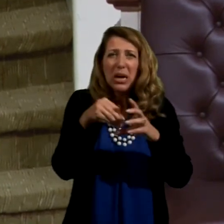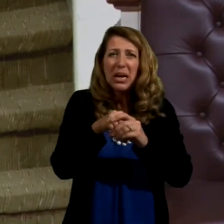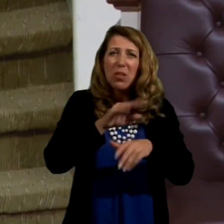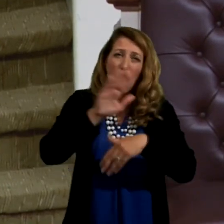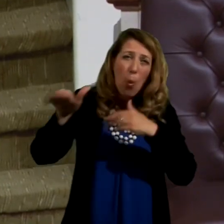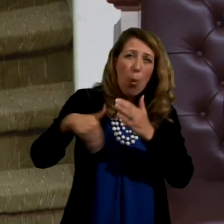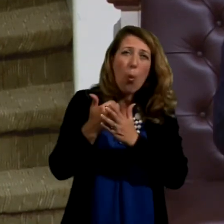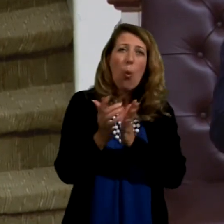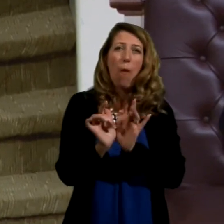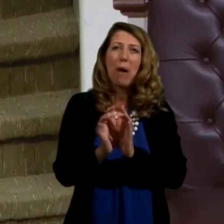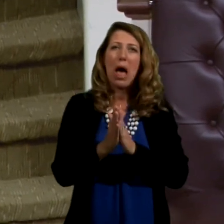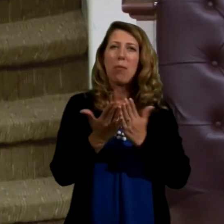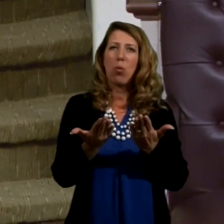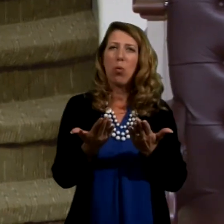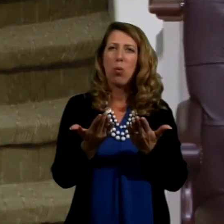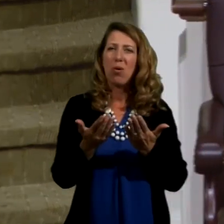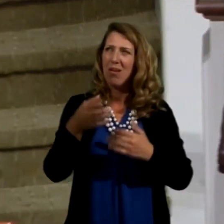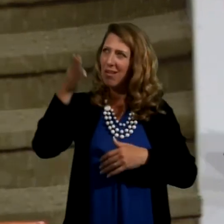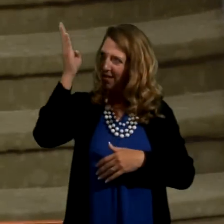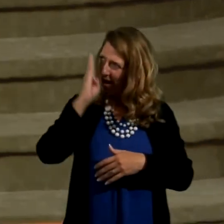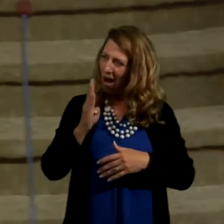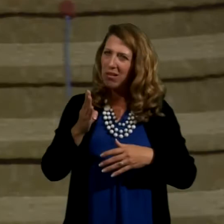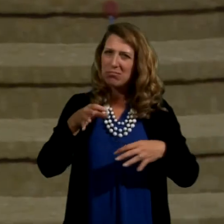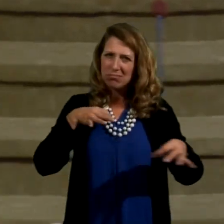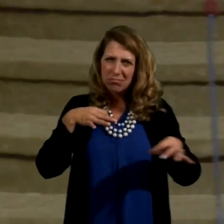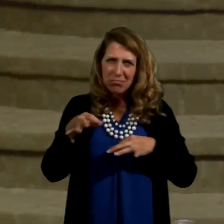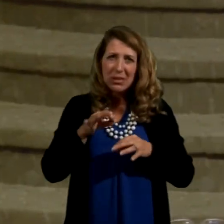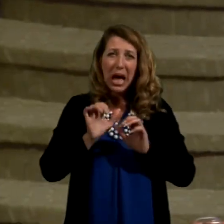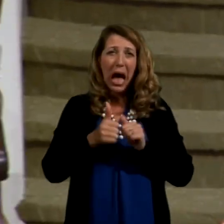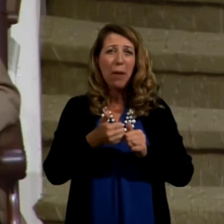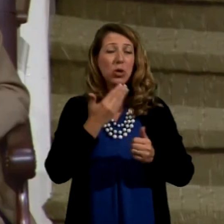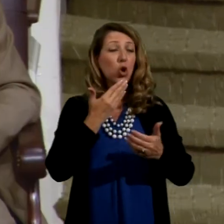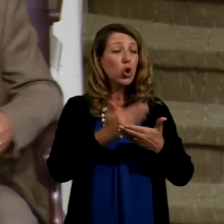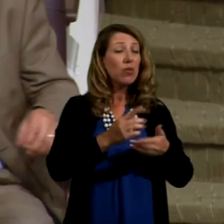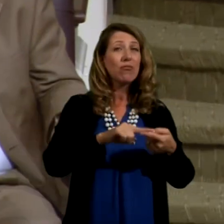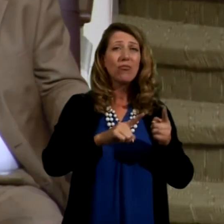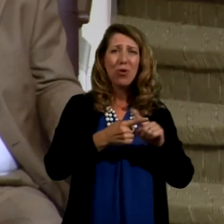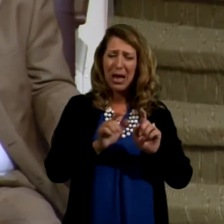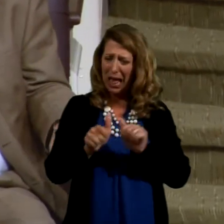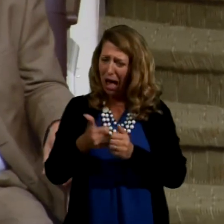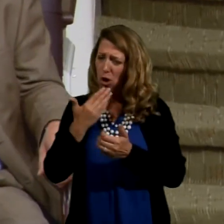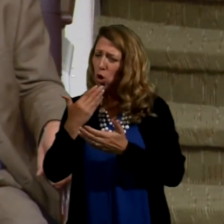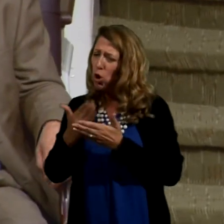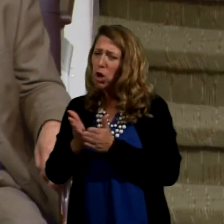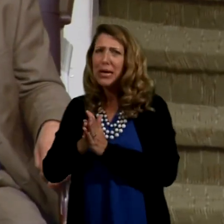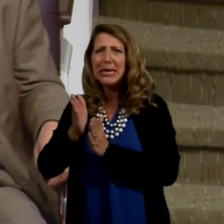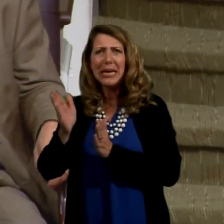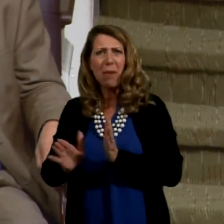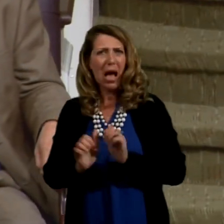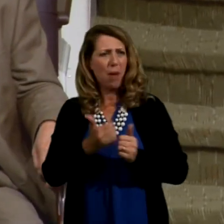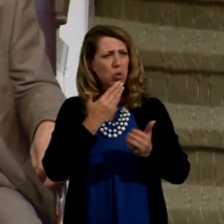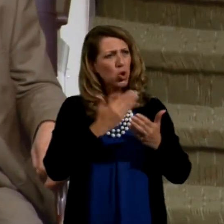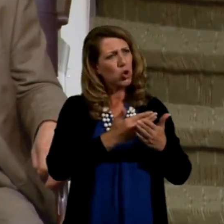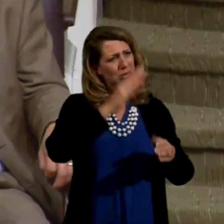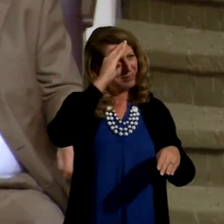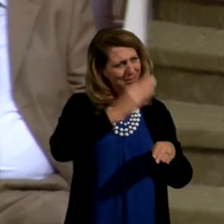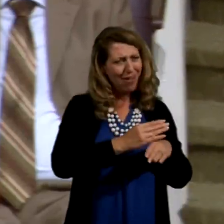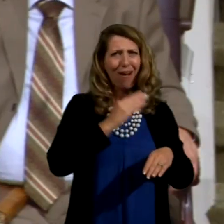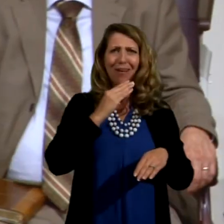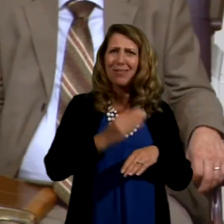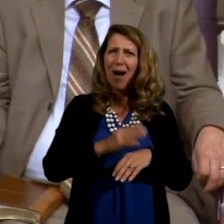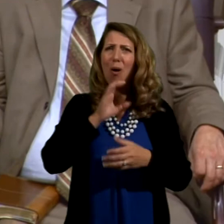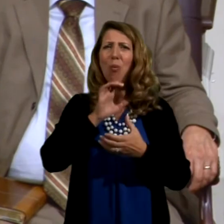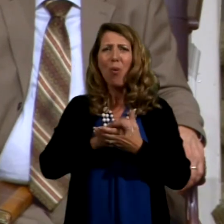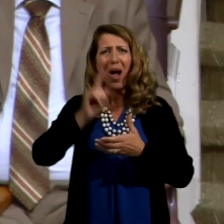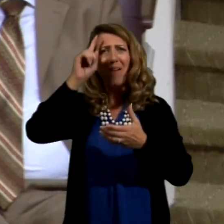He tells you how to behave yourself as a friend, as a neighbor. as a son, as a daughter, as a wife, as a husband.